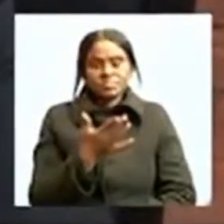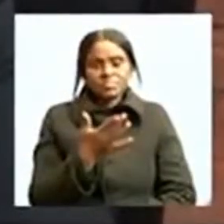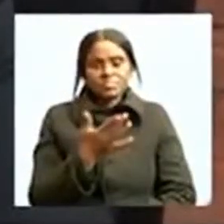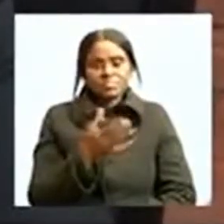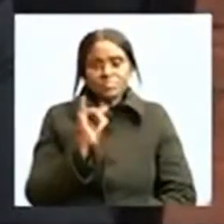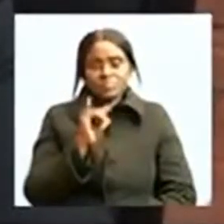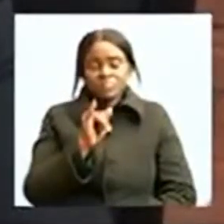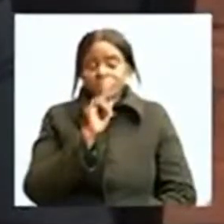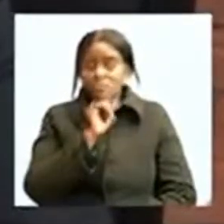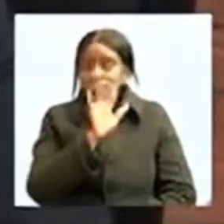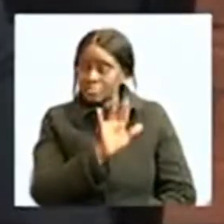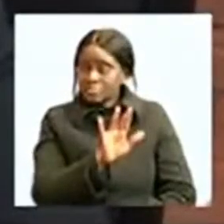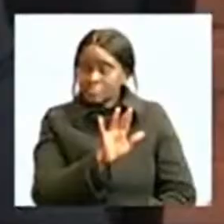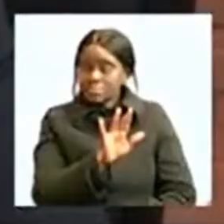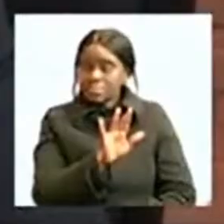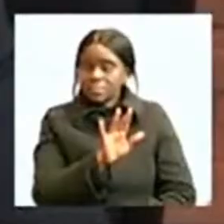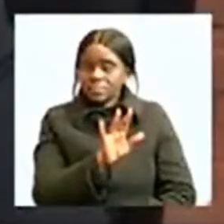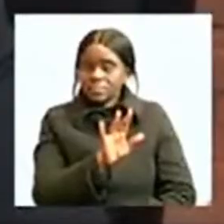that